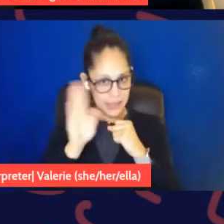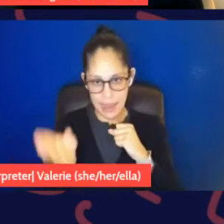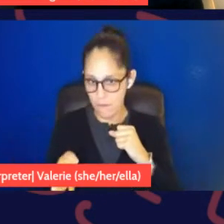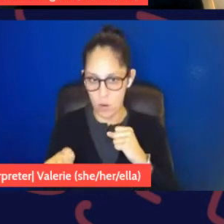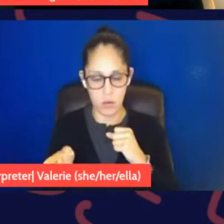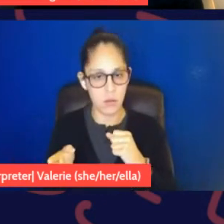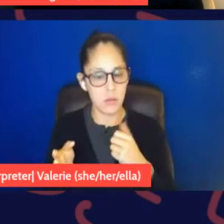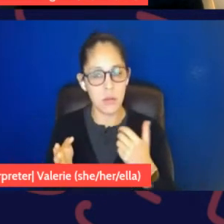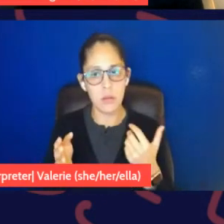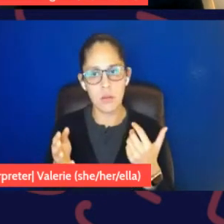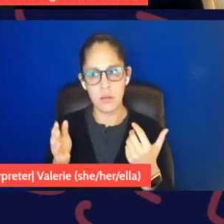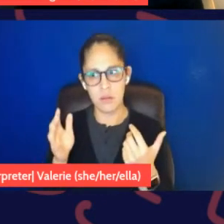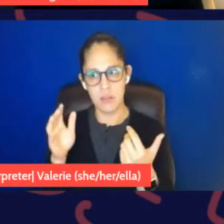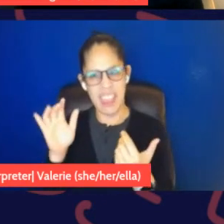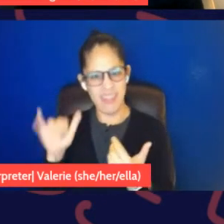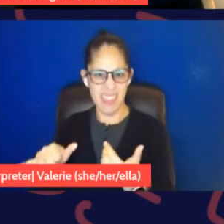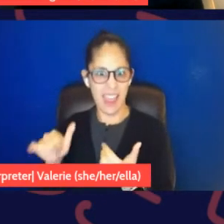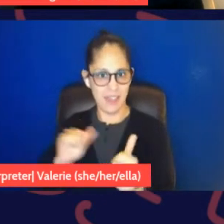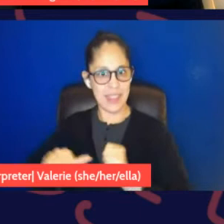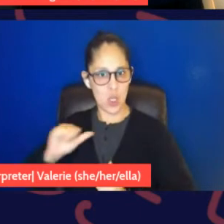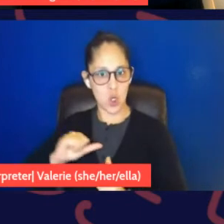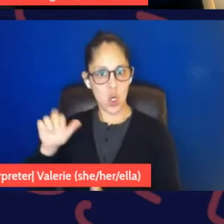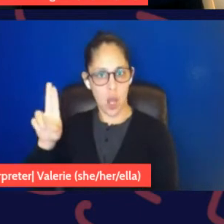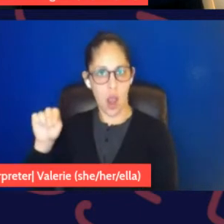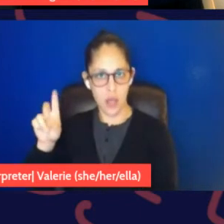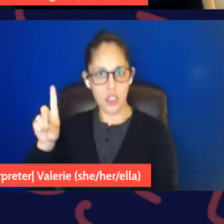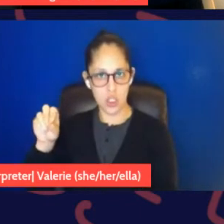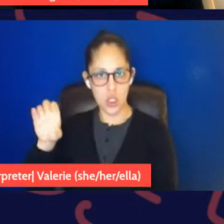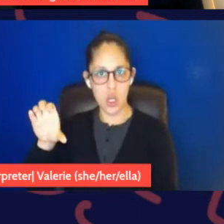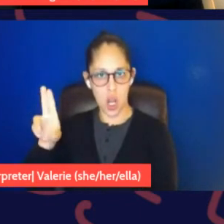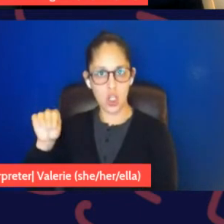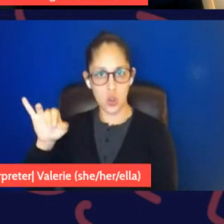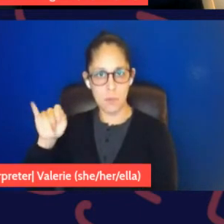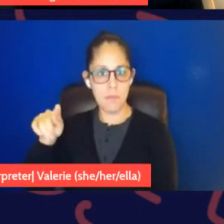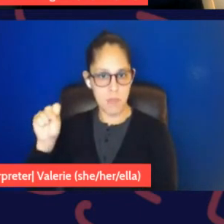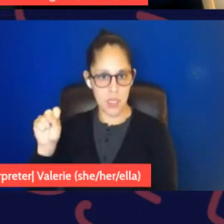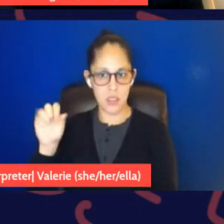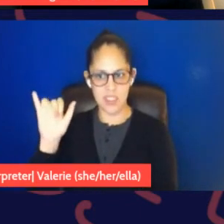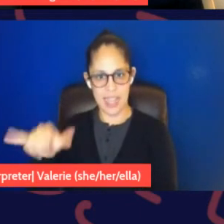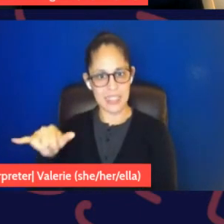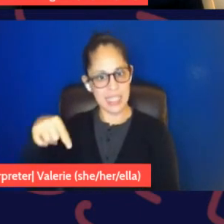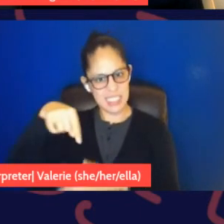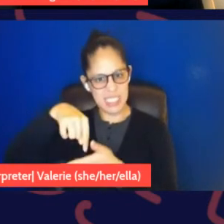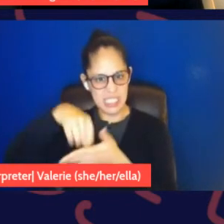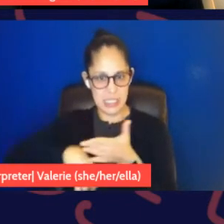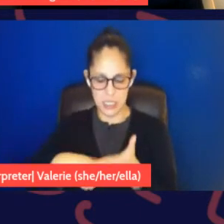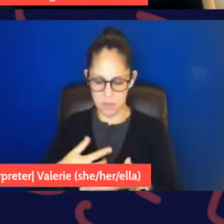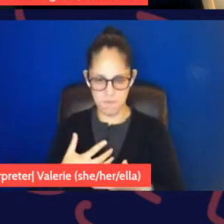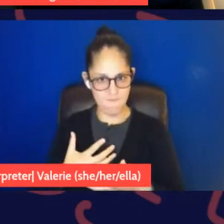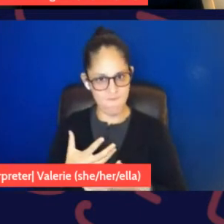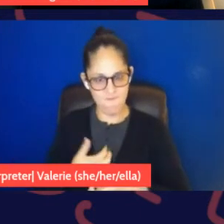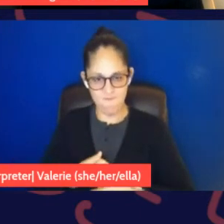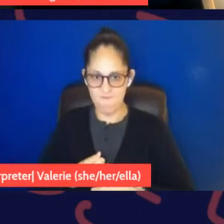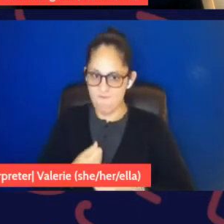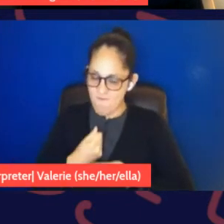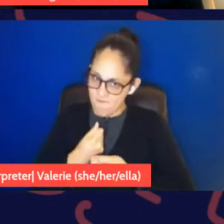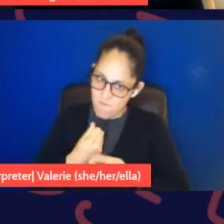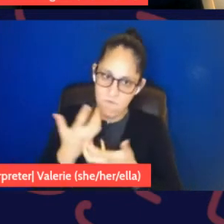in Undocuments, like a deeply selfish need to speak